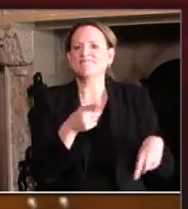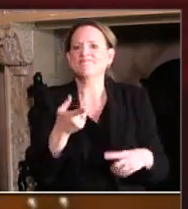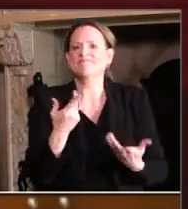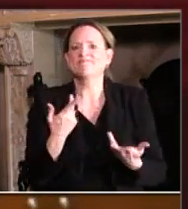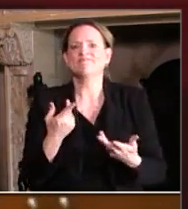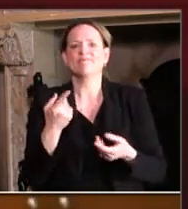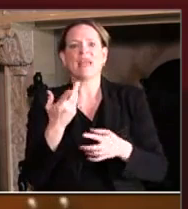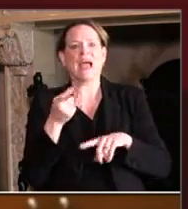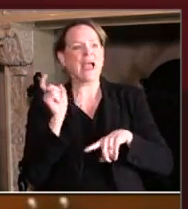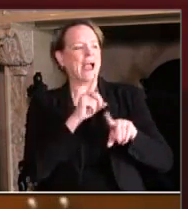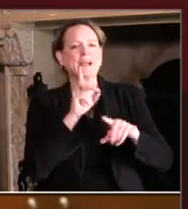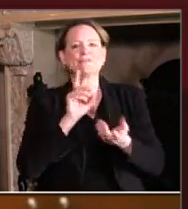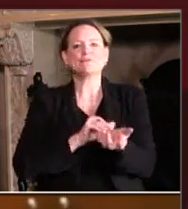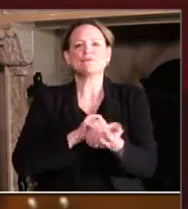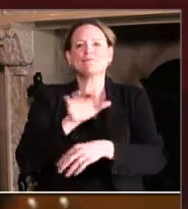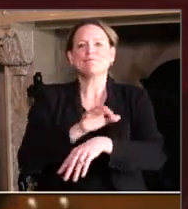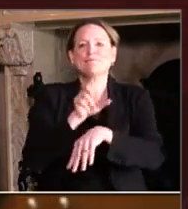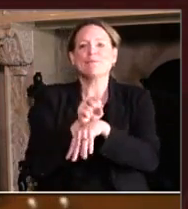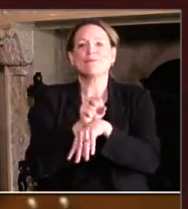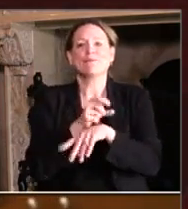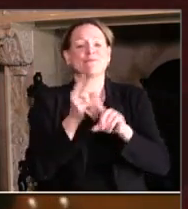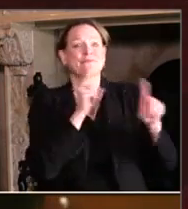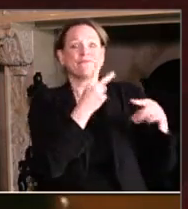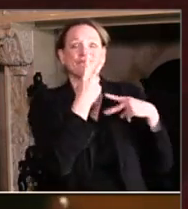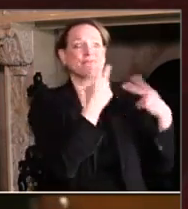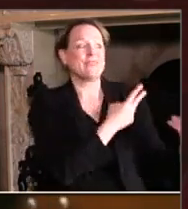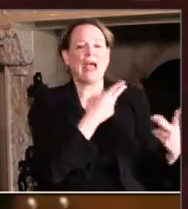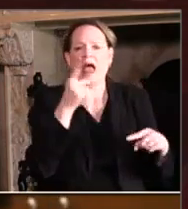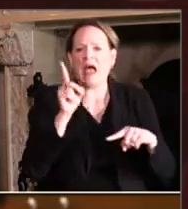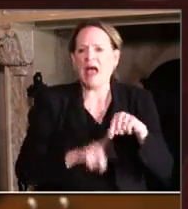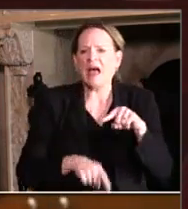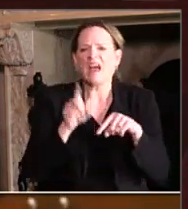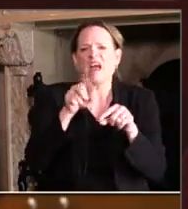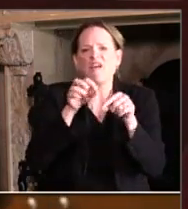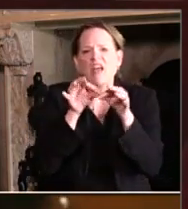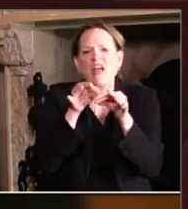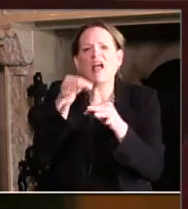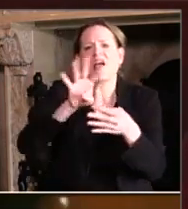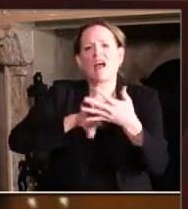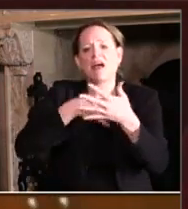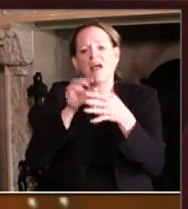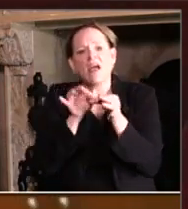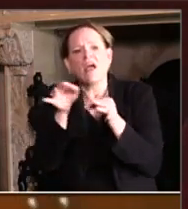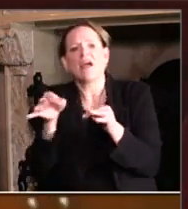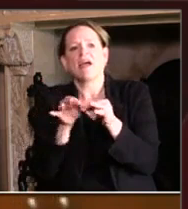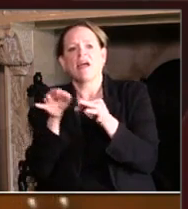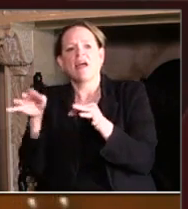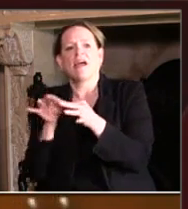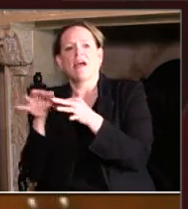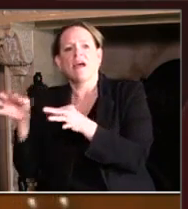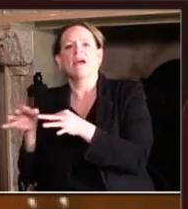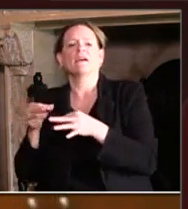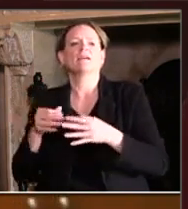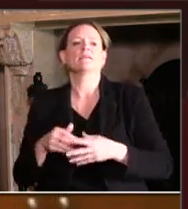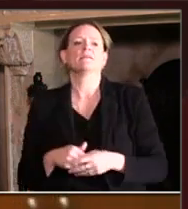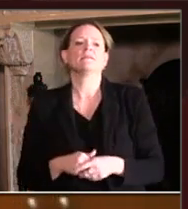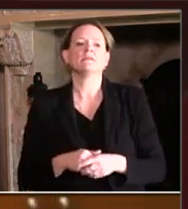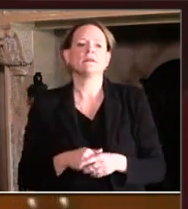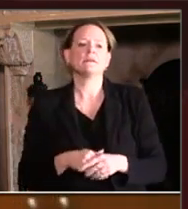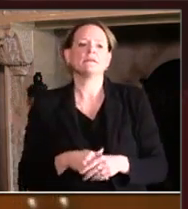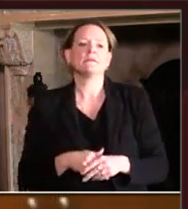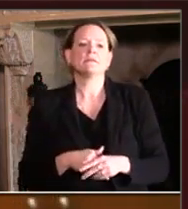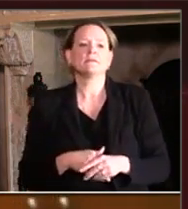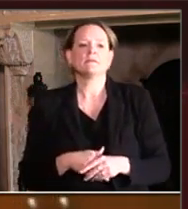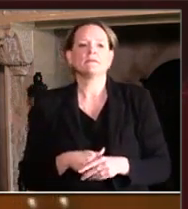this time to offer patients the ability to still connect with their provider while remaining safe in their home, the